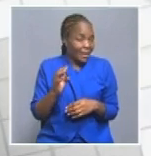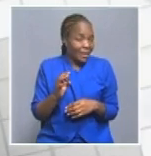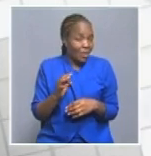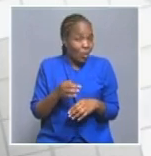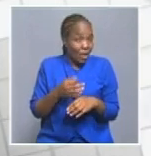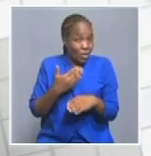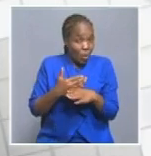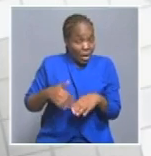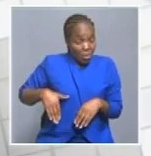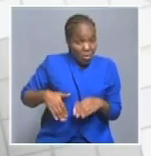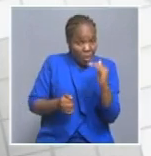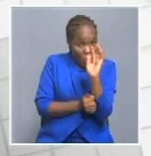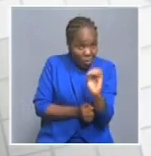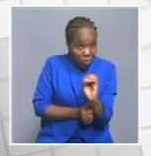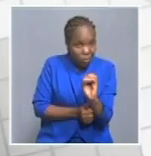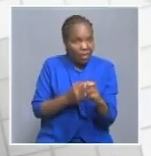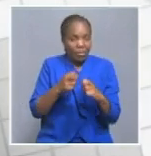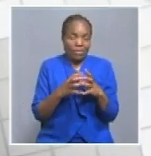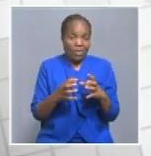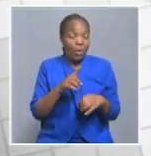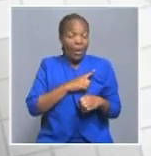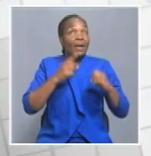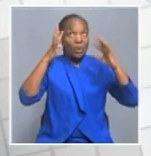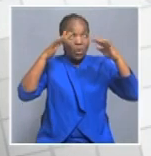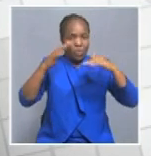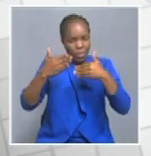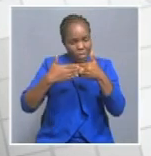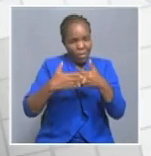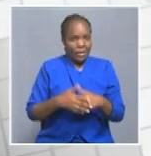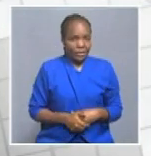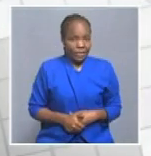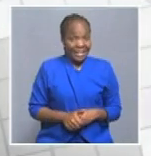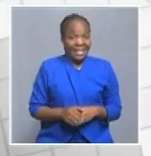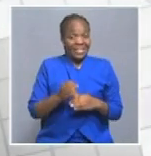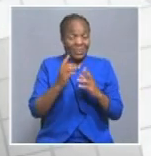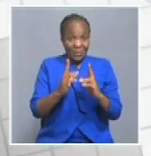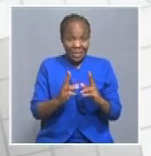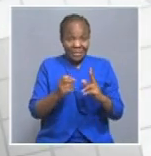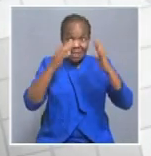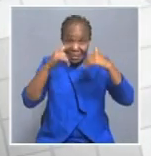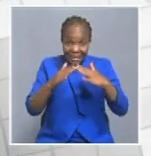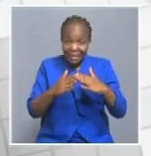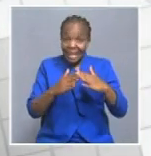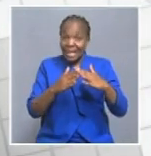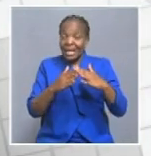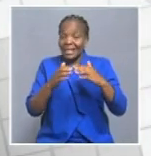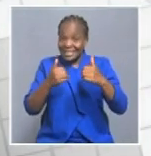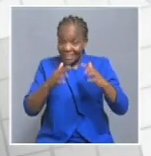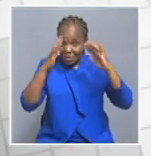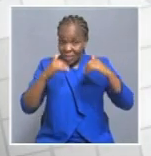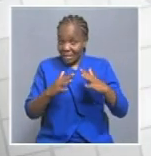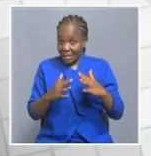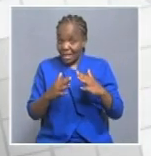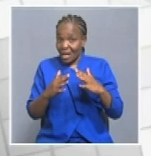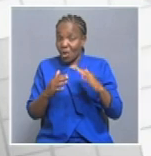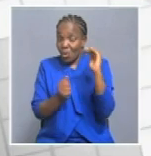toilets, the rain season is coming, and the families will still find themselves living outside. So we handed them over while